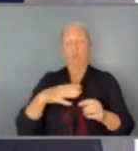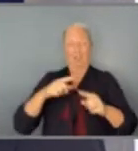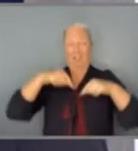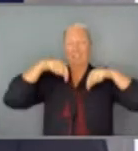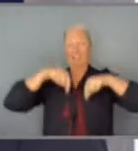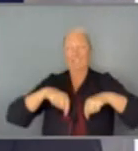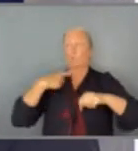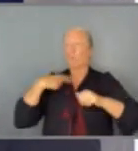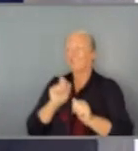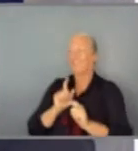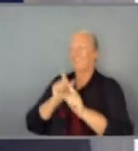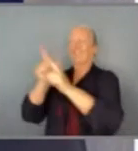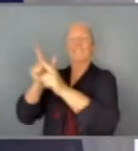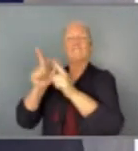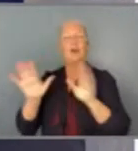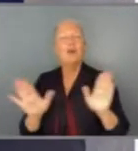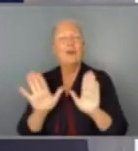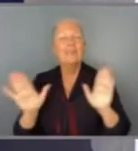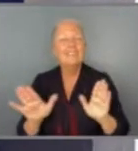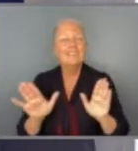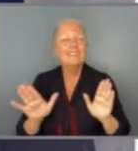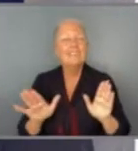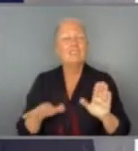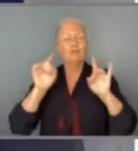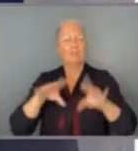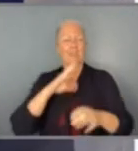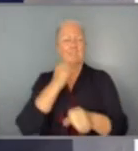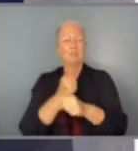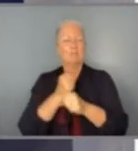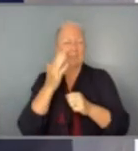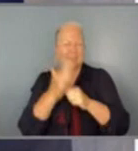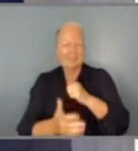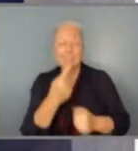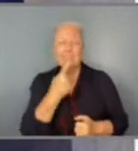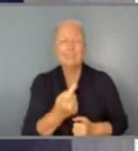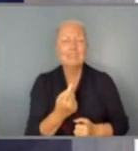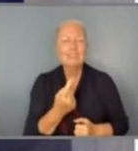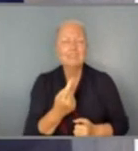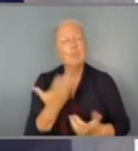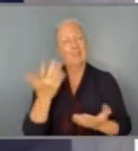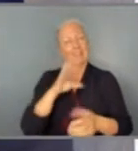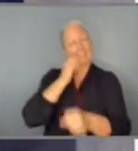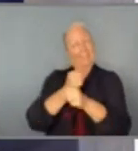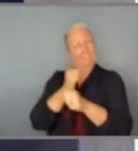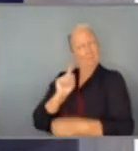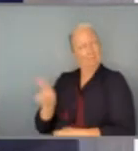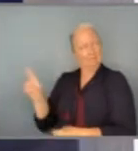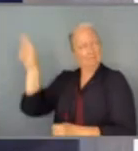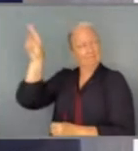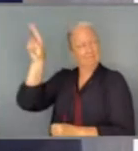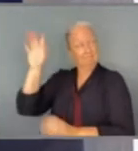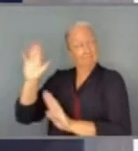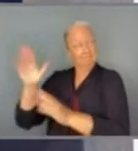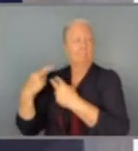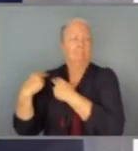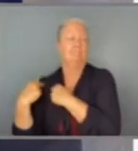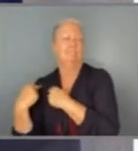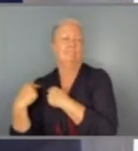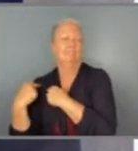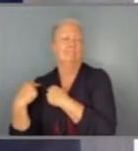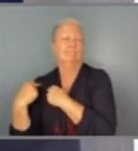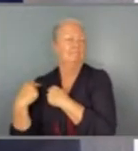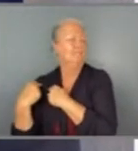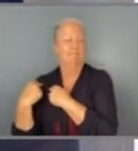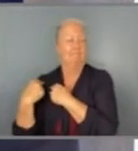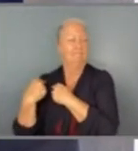Government. It is not a recommendation of the AHPPC, the medical expert panel either. They are decisions that have been taken